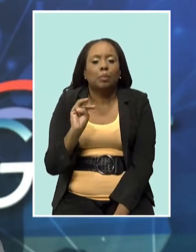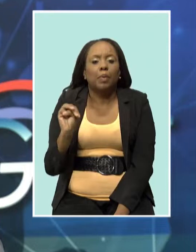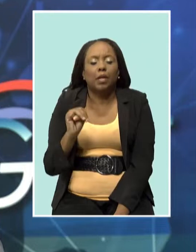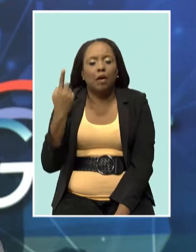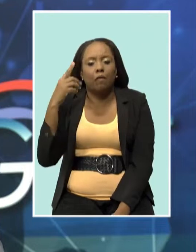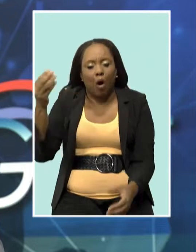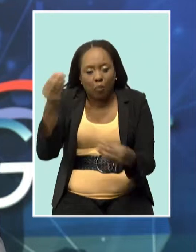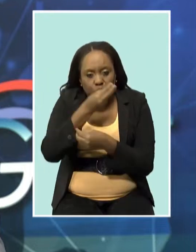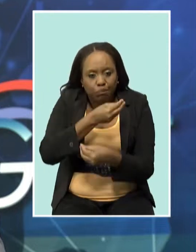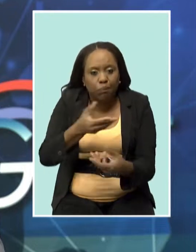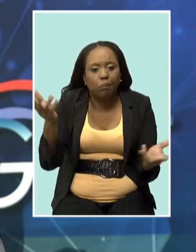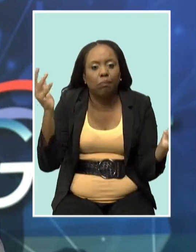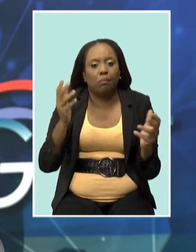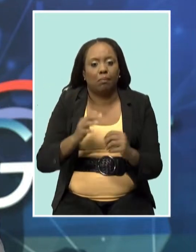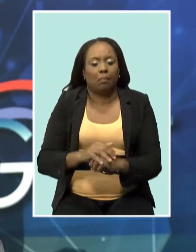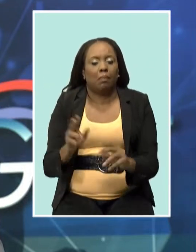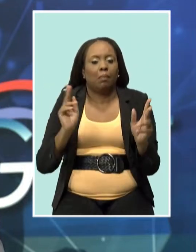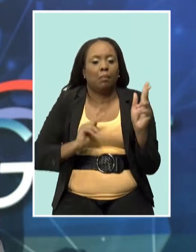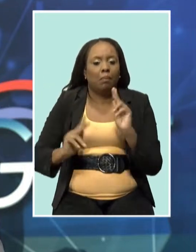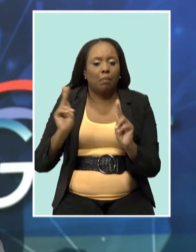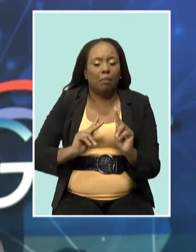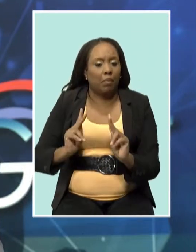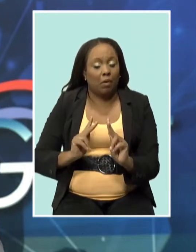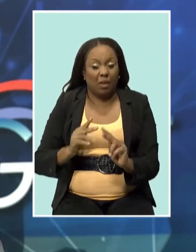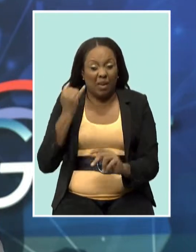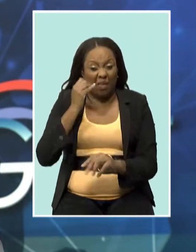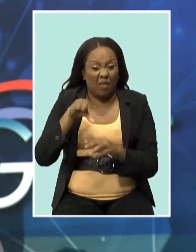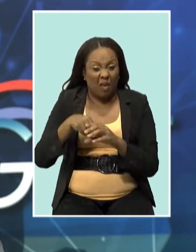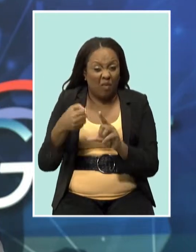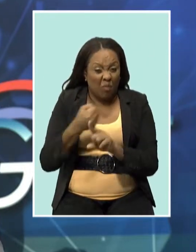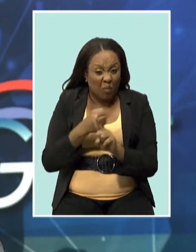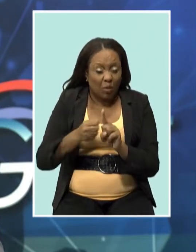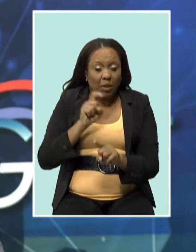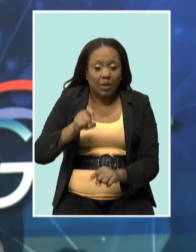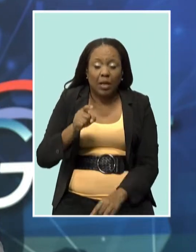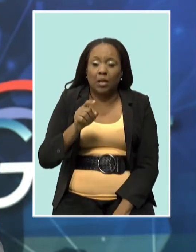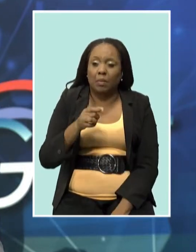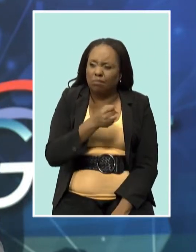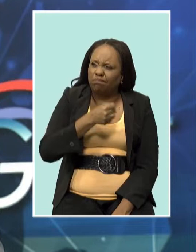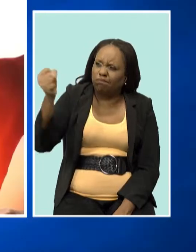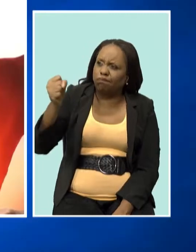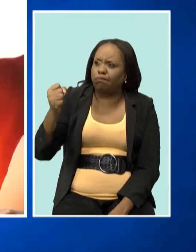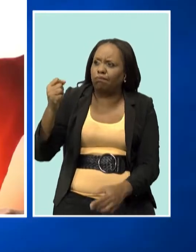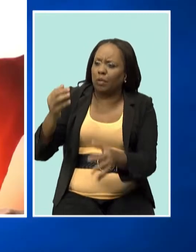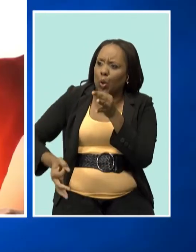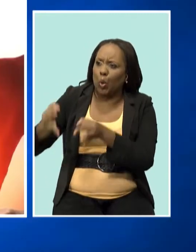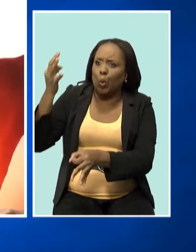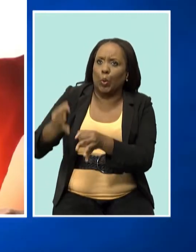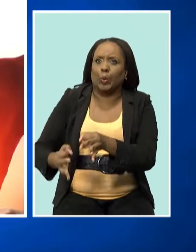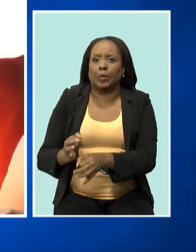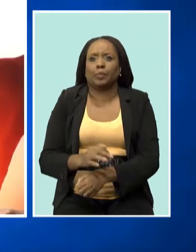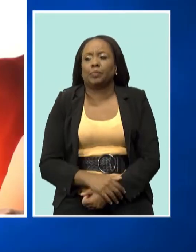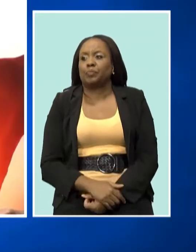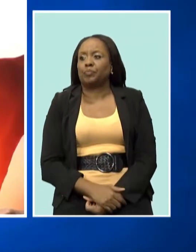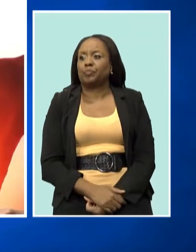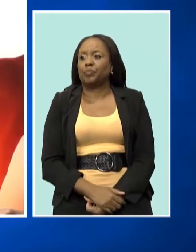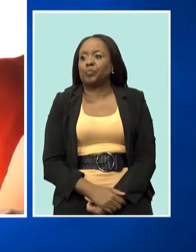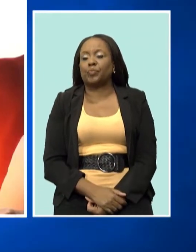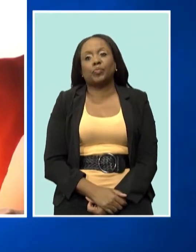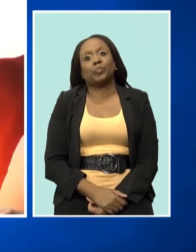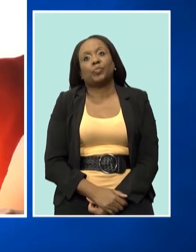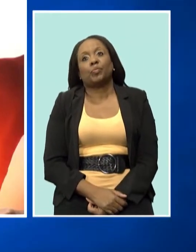investigative work in this kind of area, our people are trained, but I think Sarah and I were having a discussion